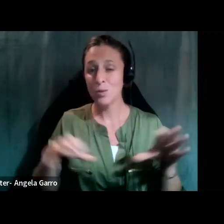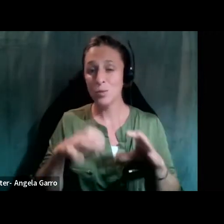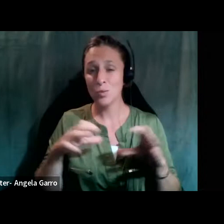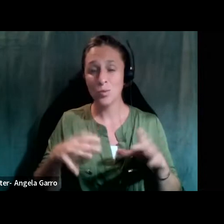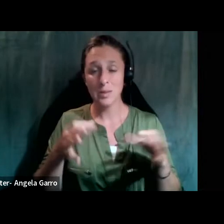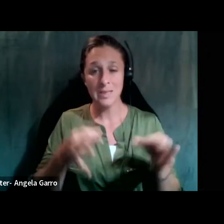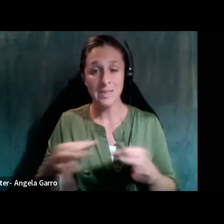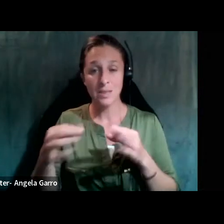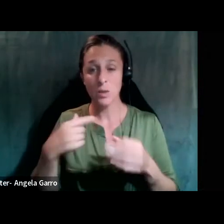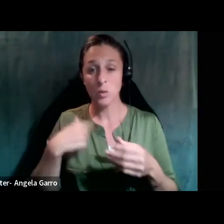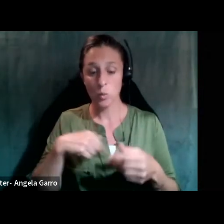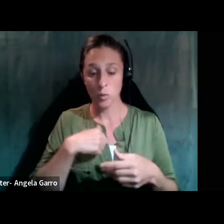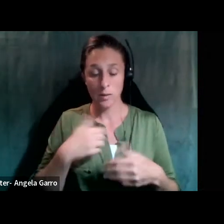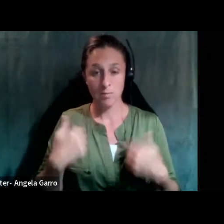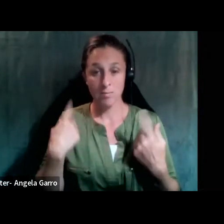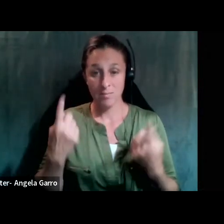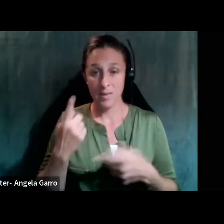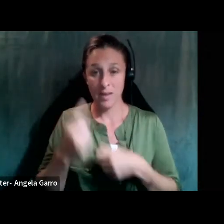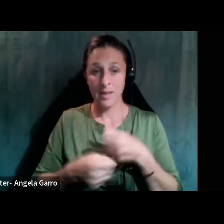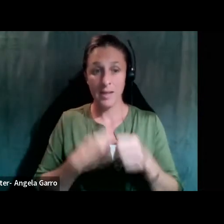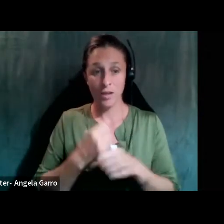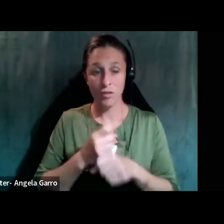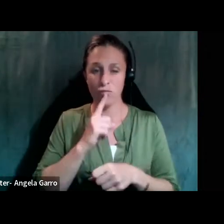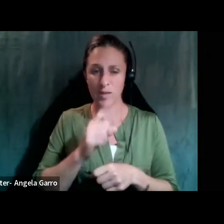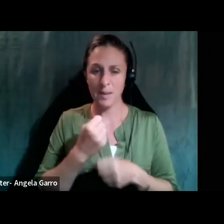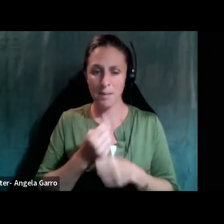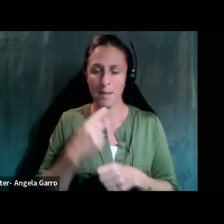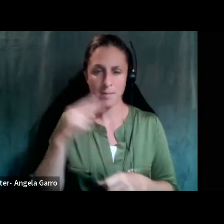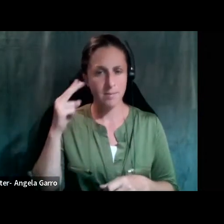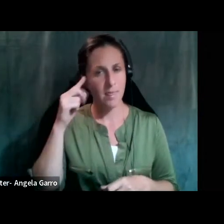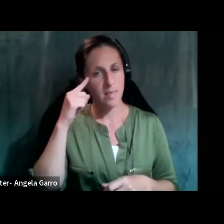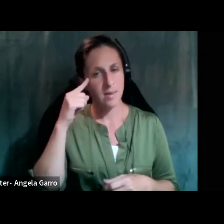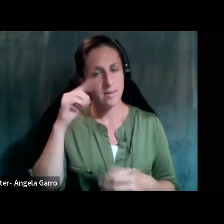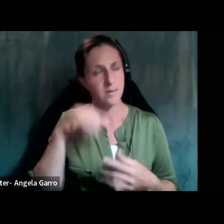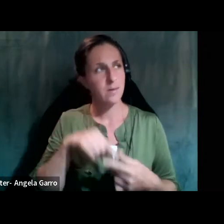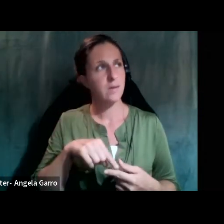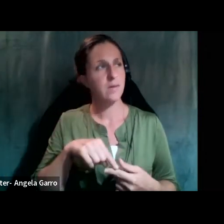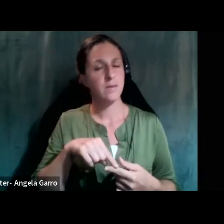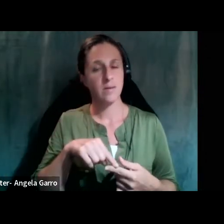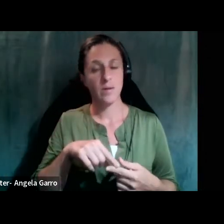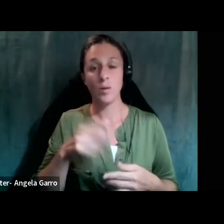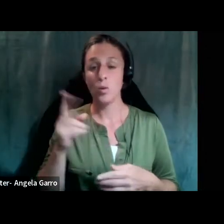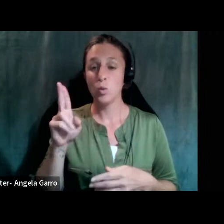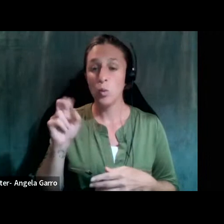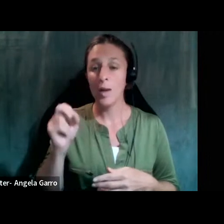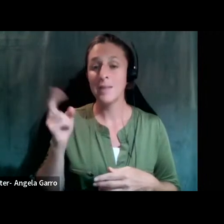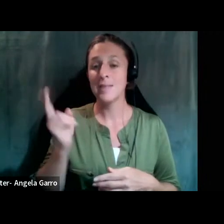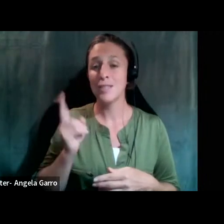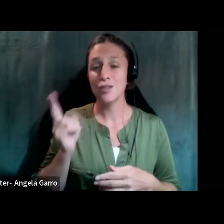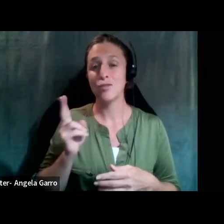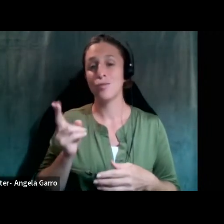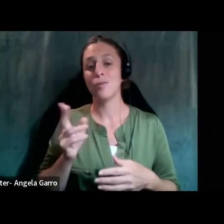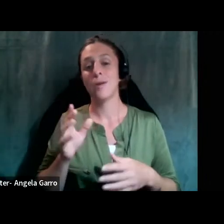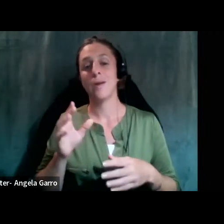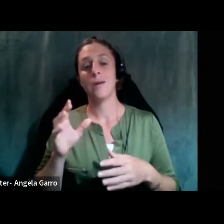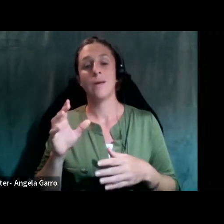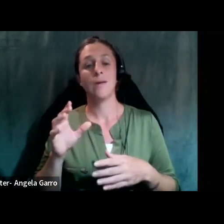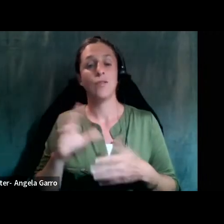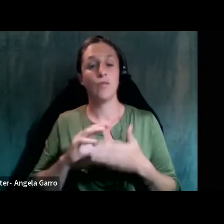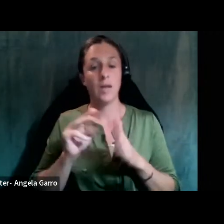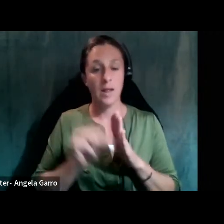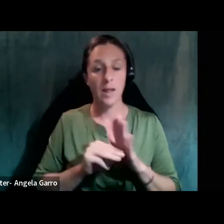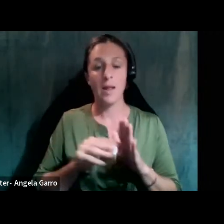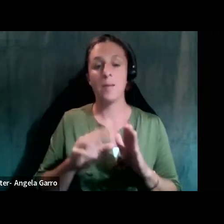year, really made me think about that, with the U.S. history curriculum, with ethnic studies, with just